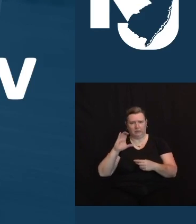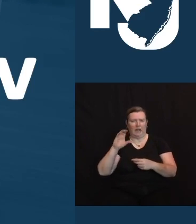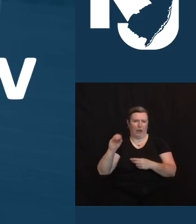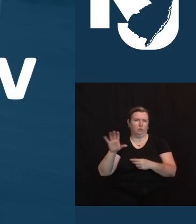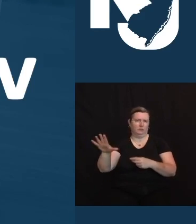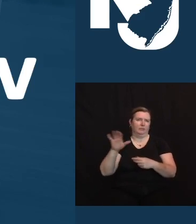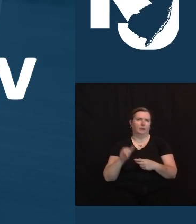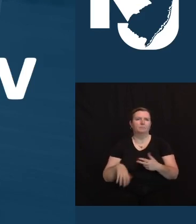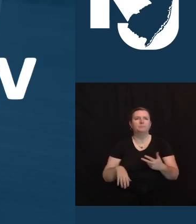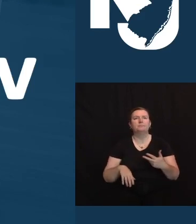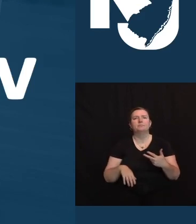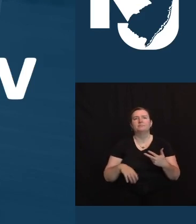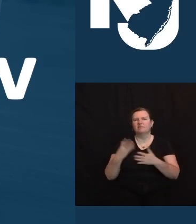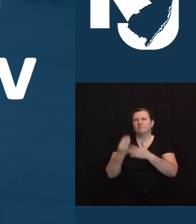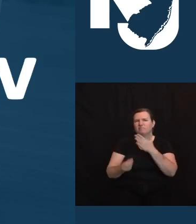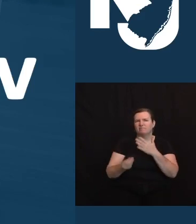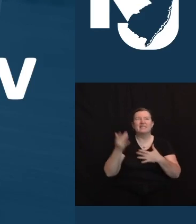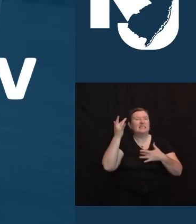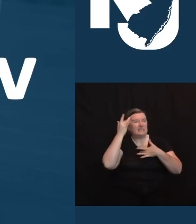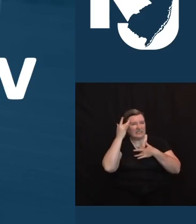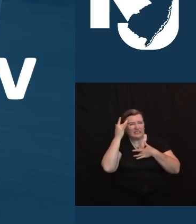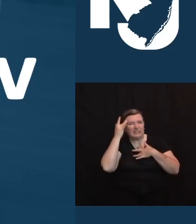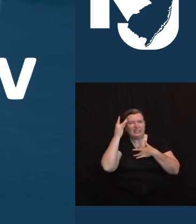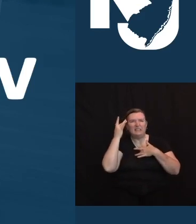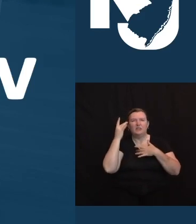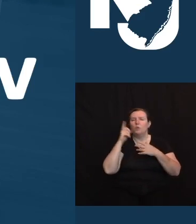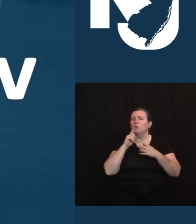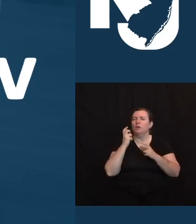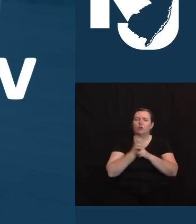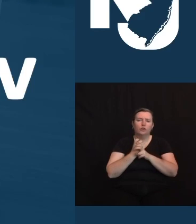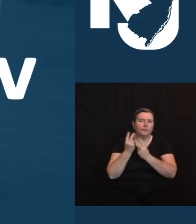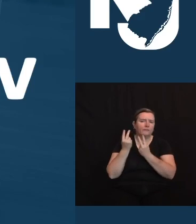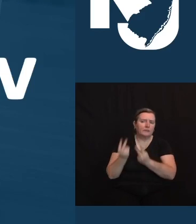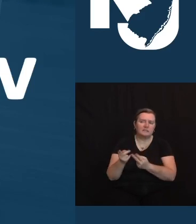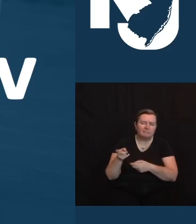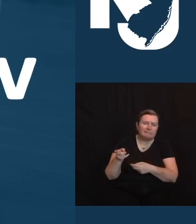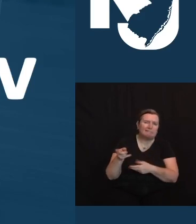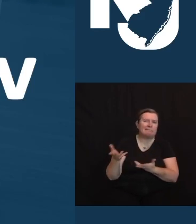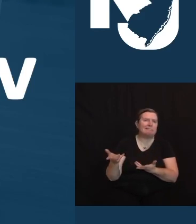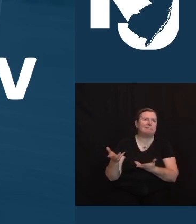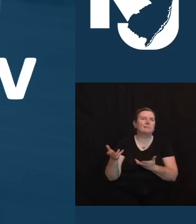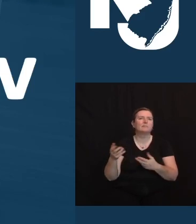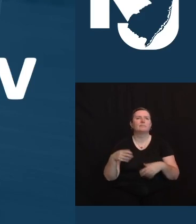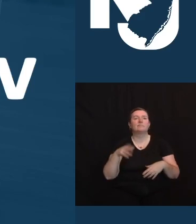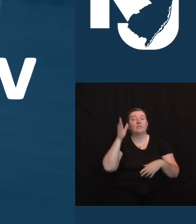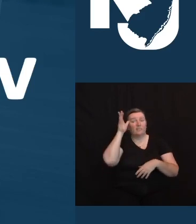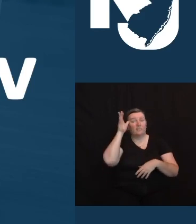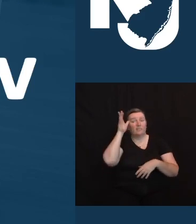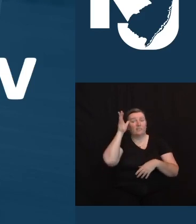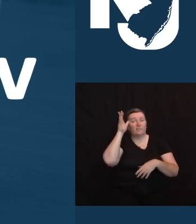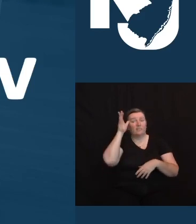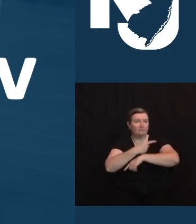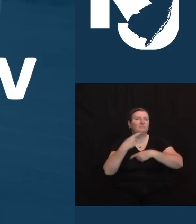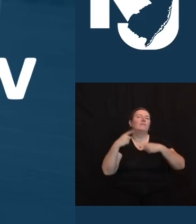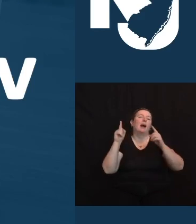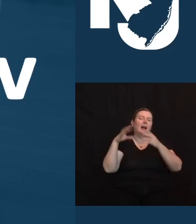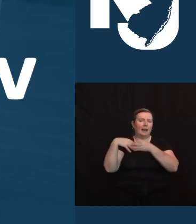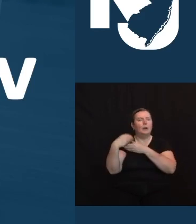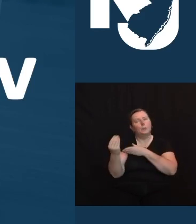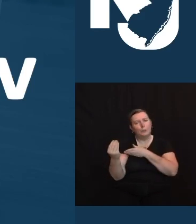choice. And Judy, just before Father's Day for the long-term care facilities, you were able to offer that outdoor